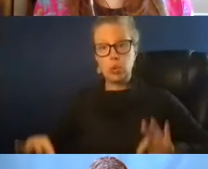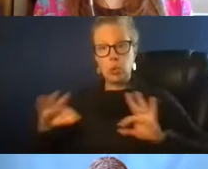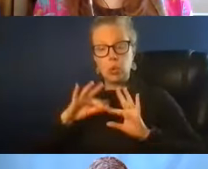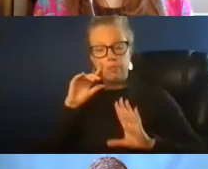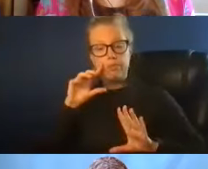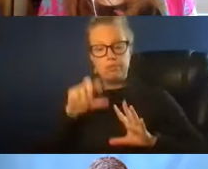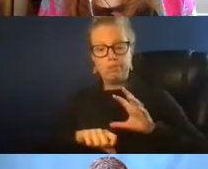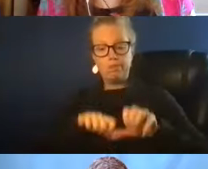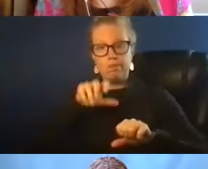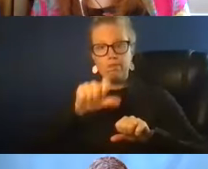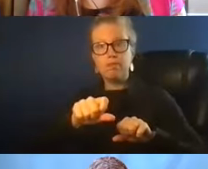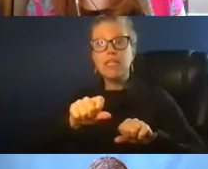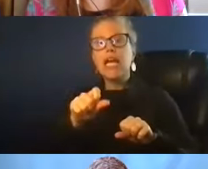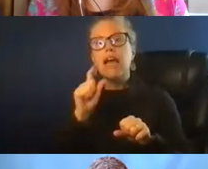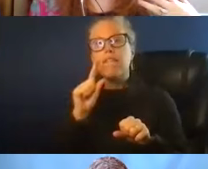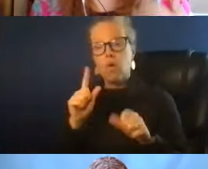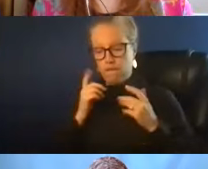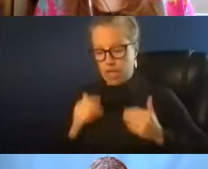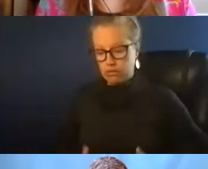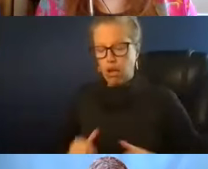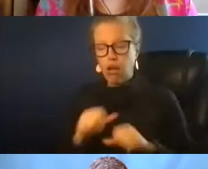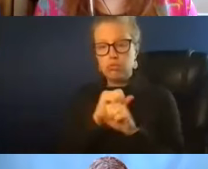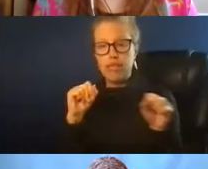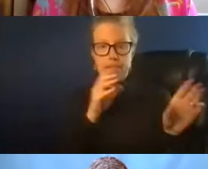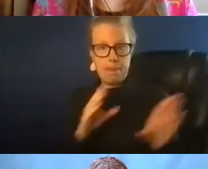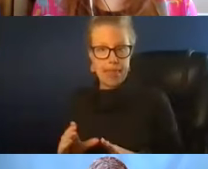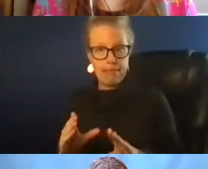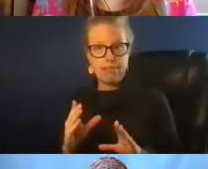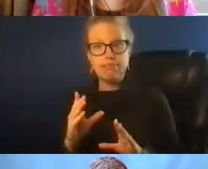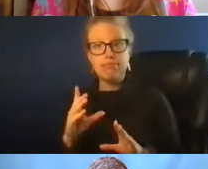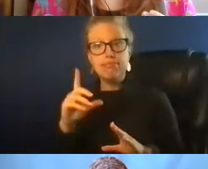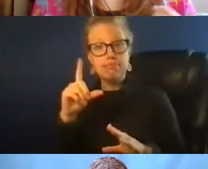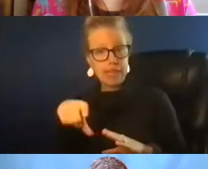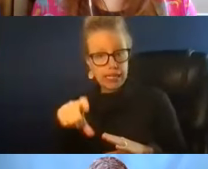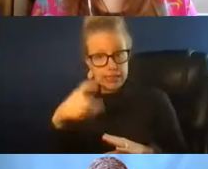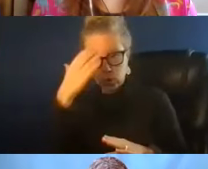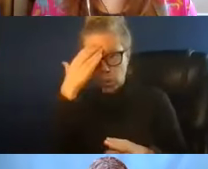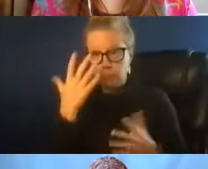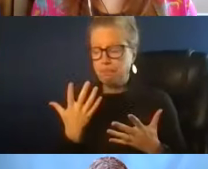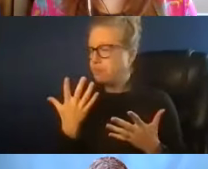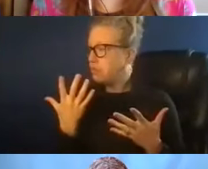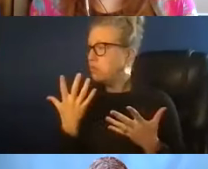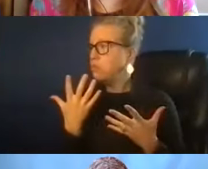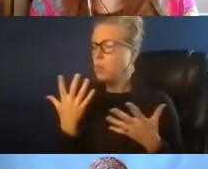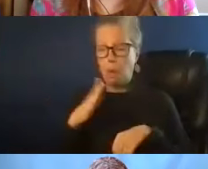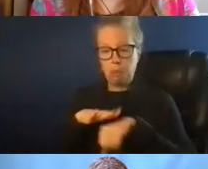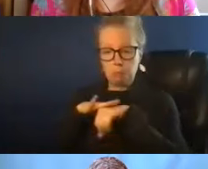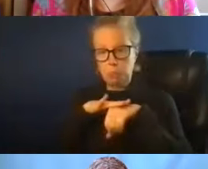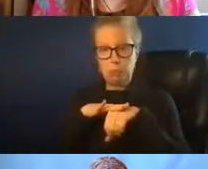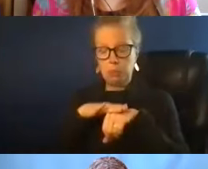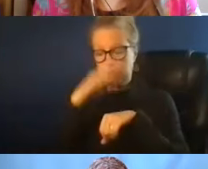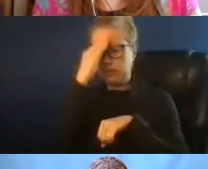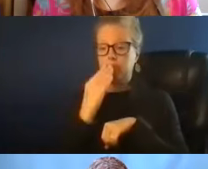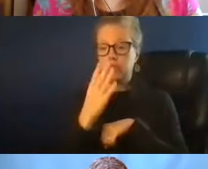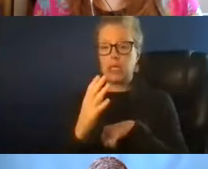know, for a physical safety plan, you need to know what warning signs clue you into the fact that